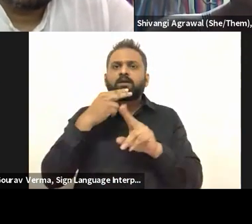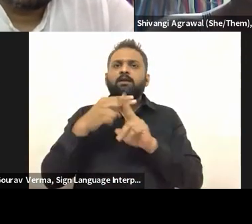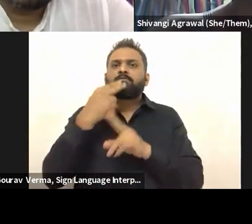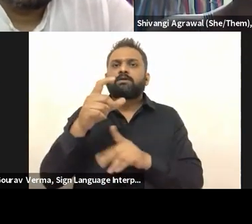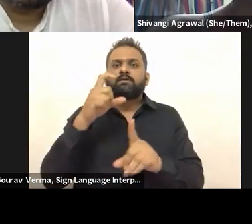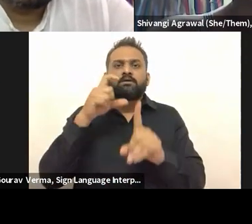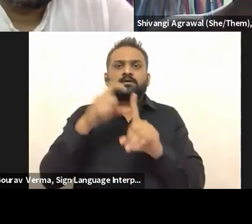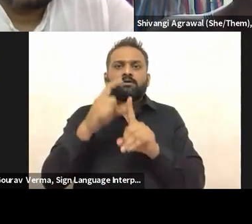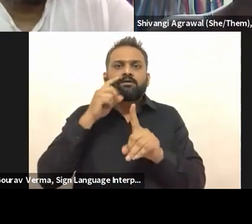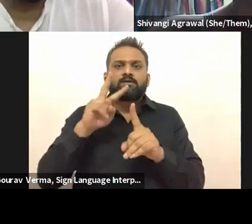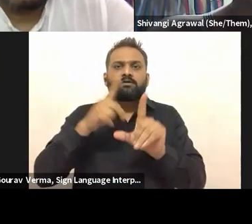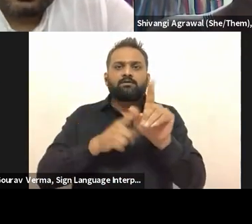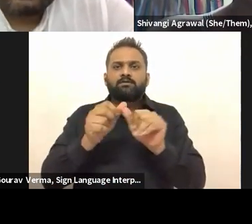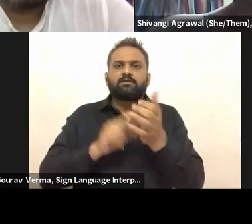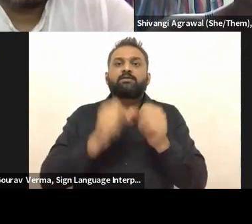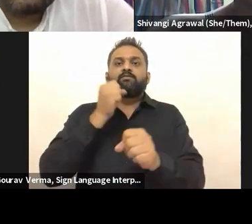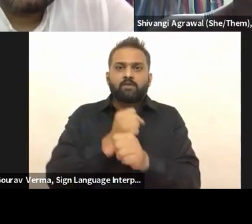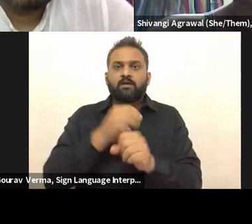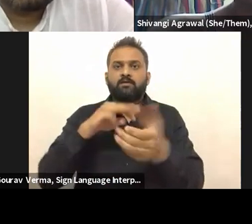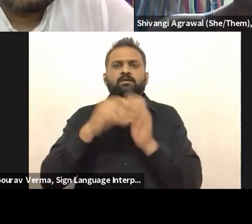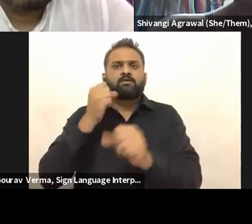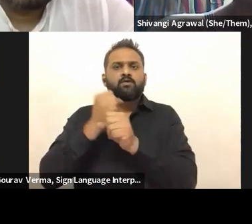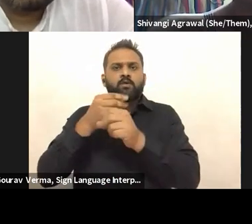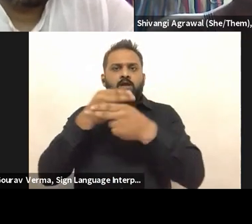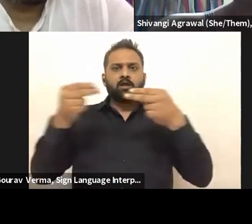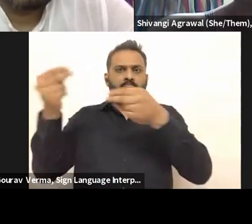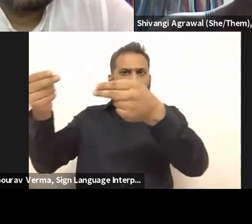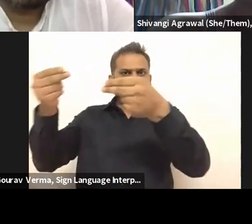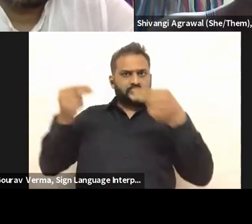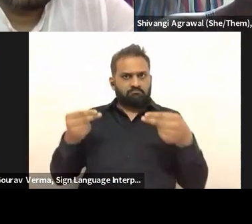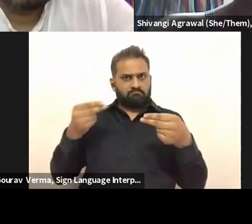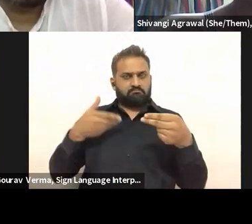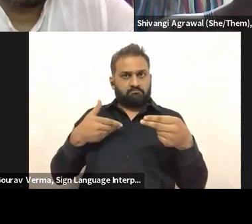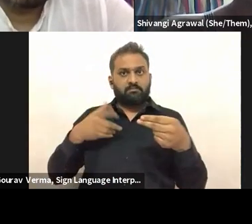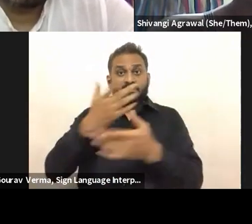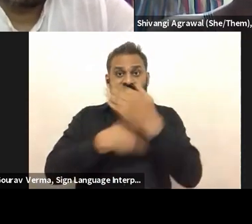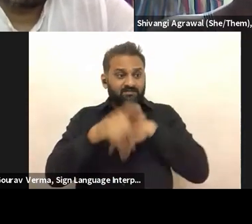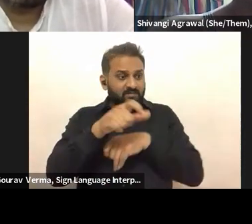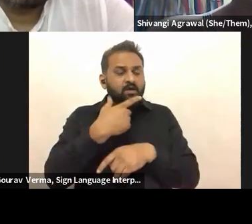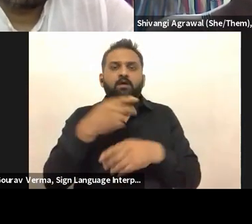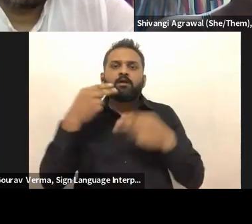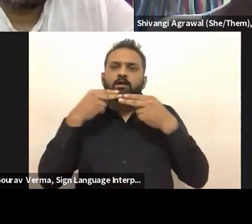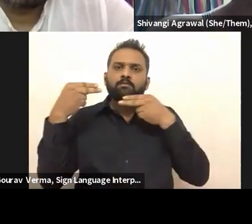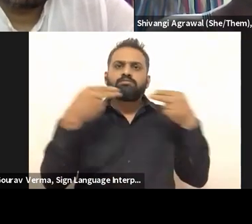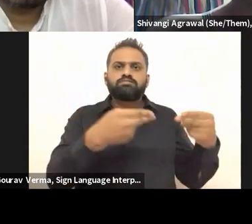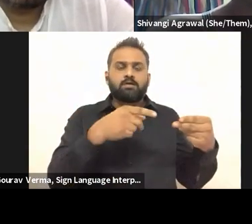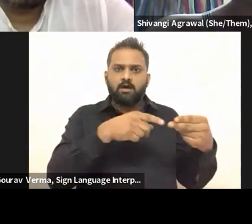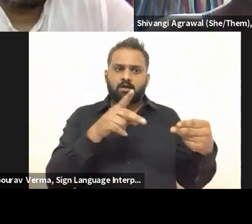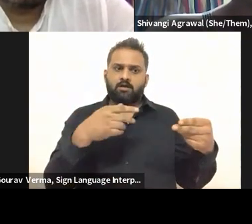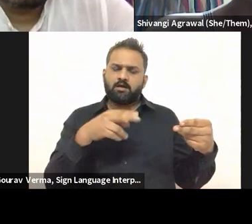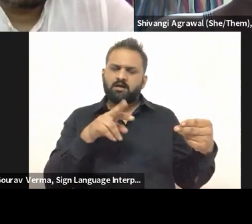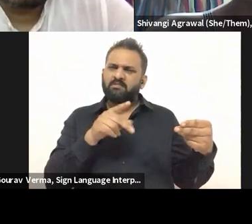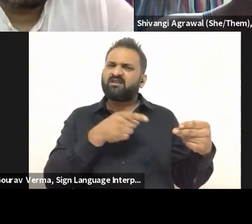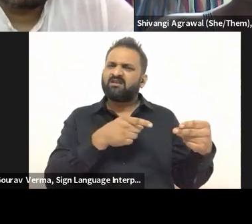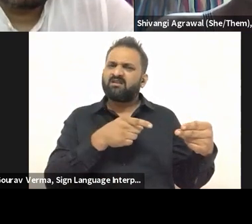that the government in India uses now for people with disability, which literally means